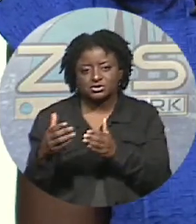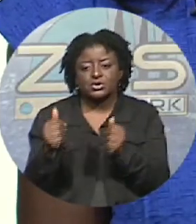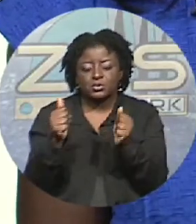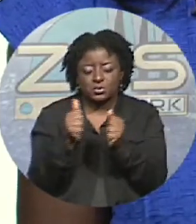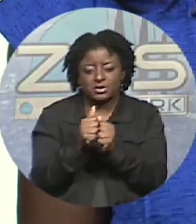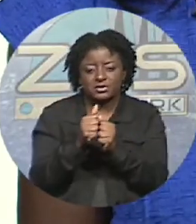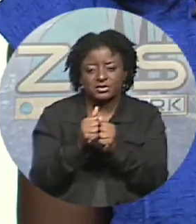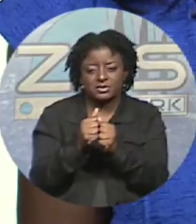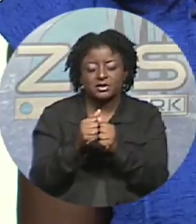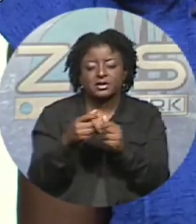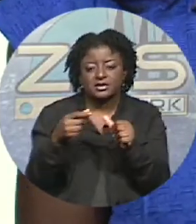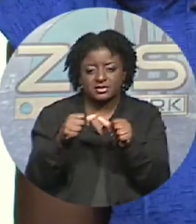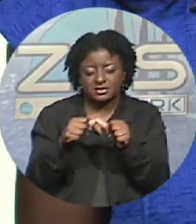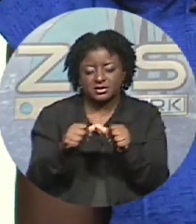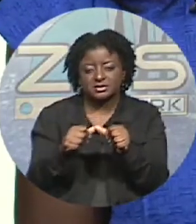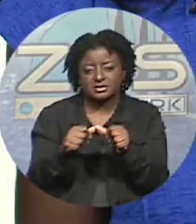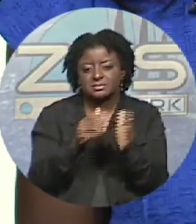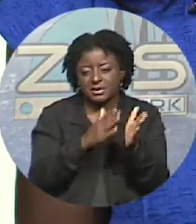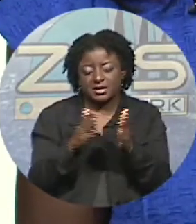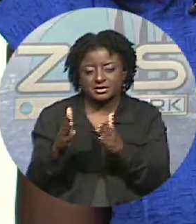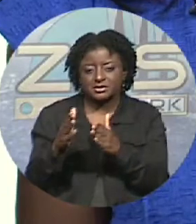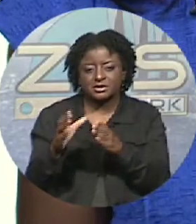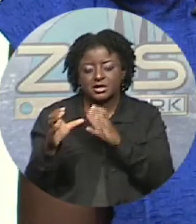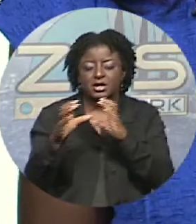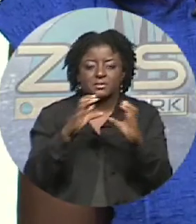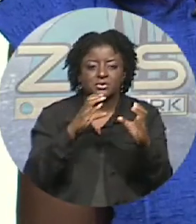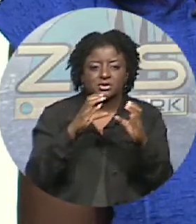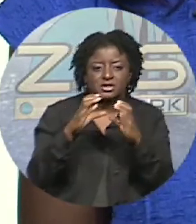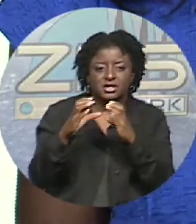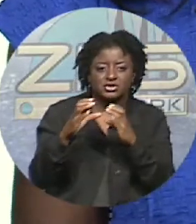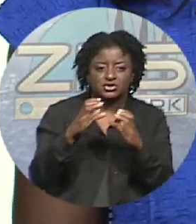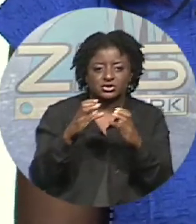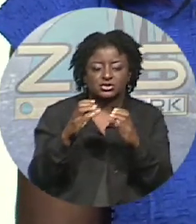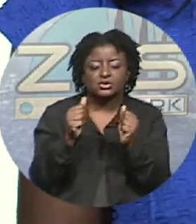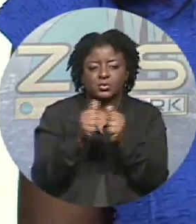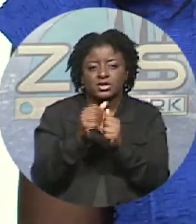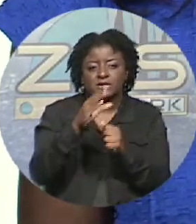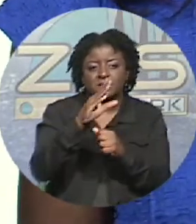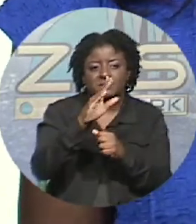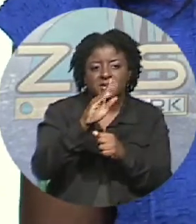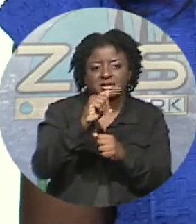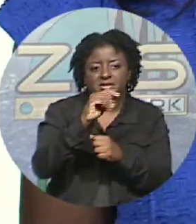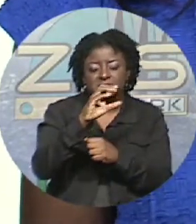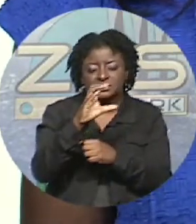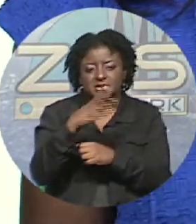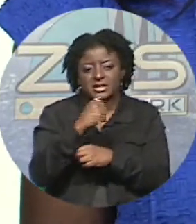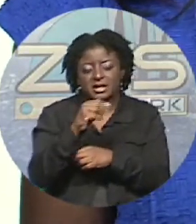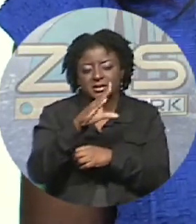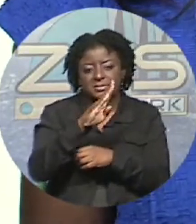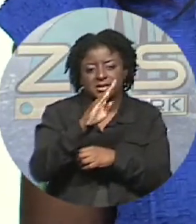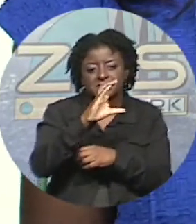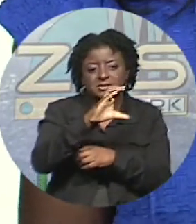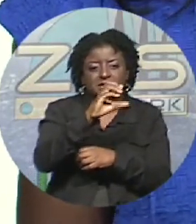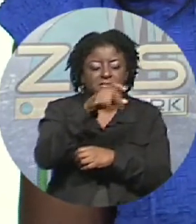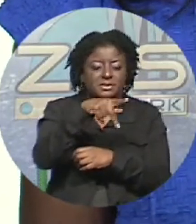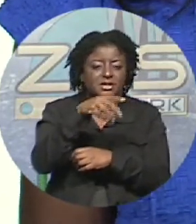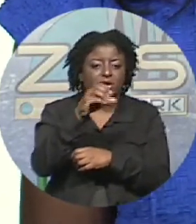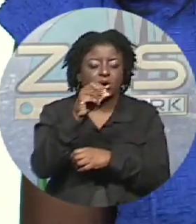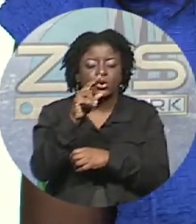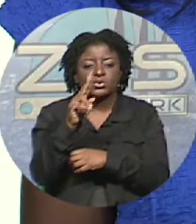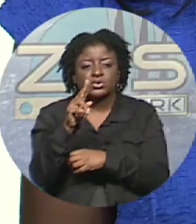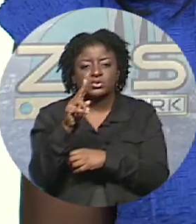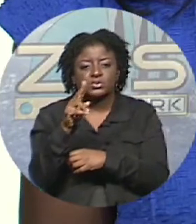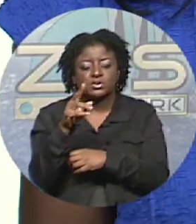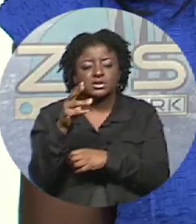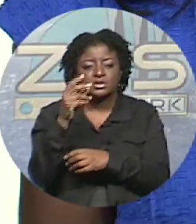Communications and Public Officers Union and the Bahamas Telecommunications Company, BCPOU's Secretary General Dino Roll explained